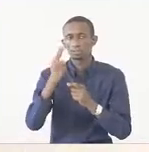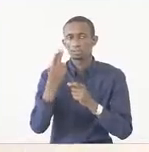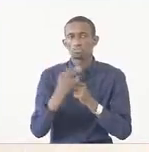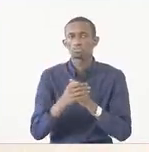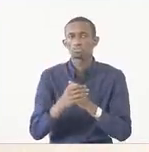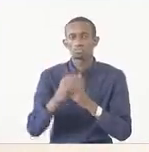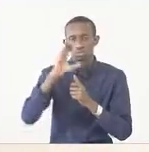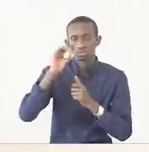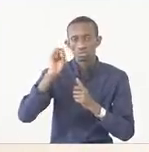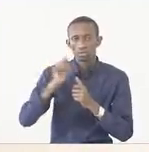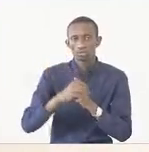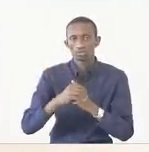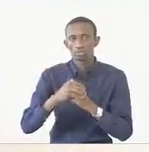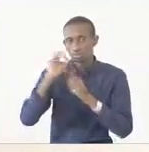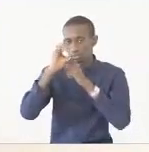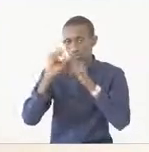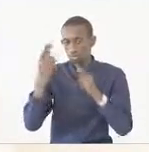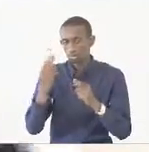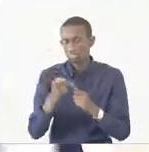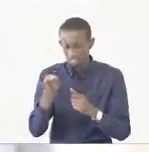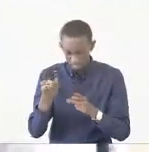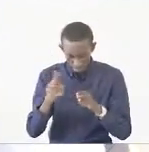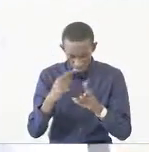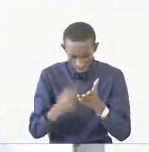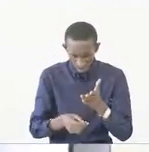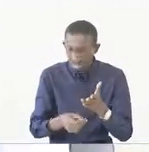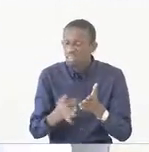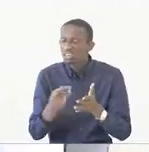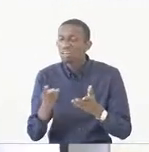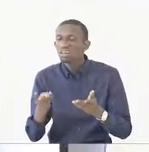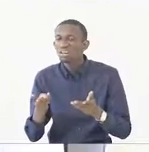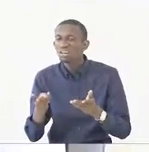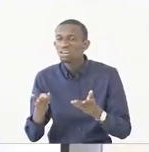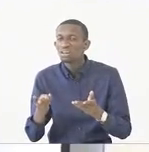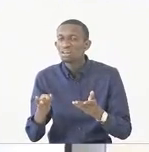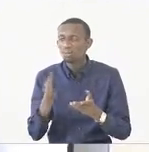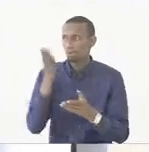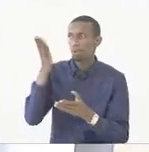theta 2. And what is going to be the one along the